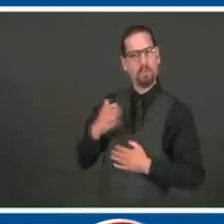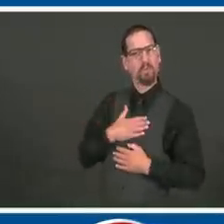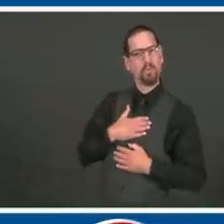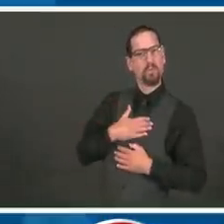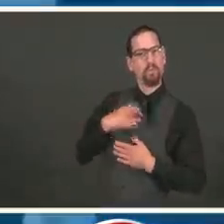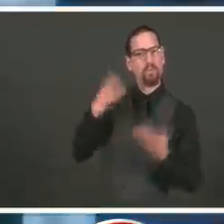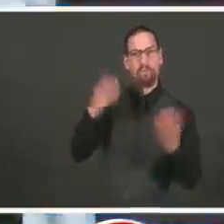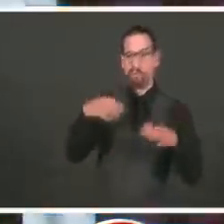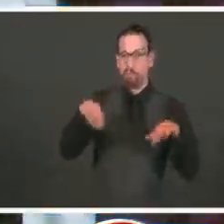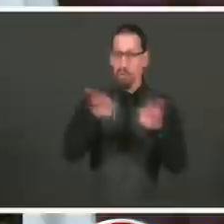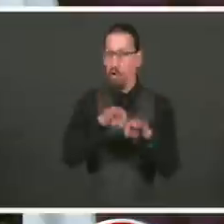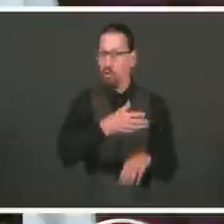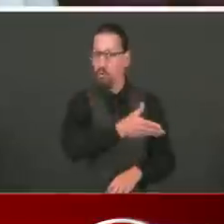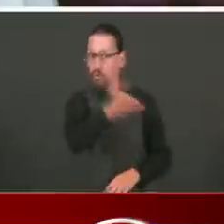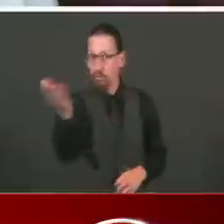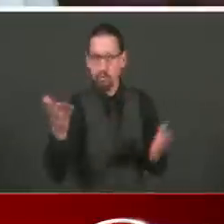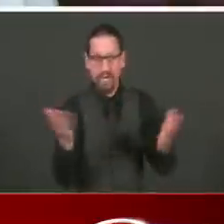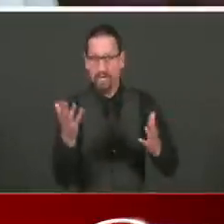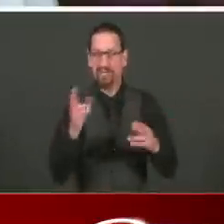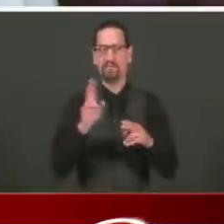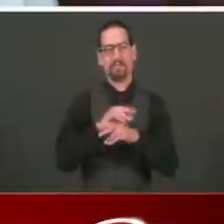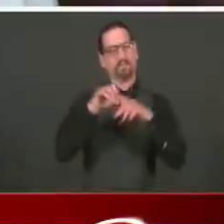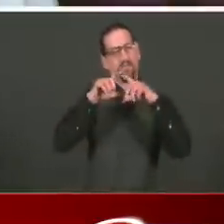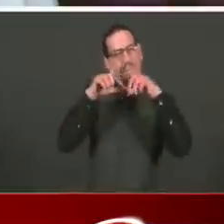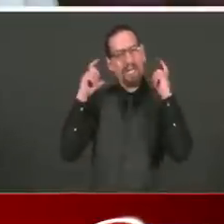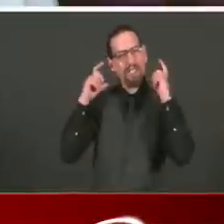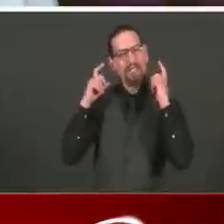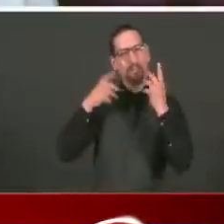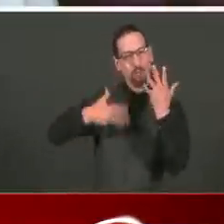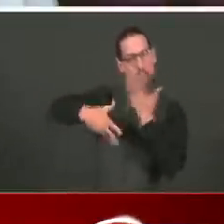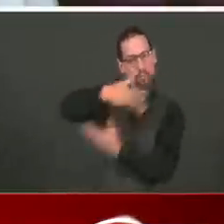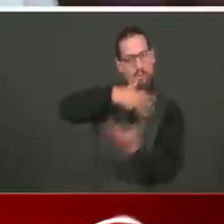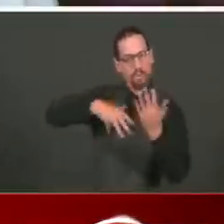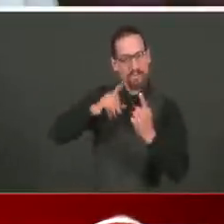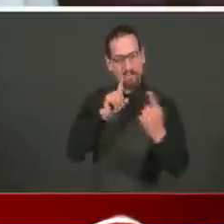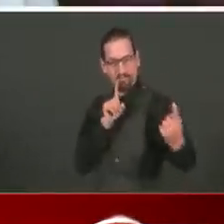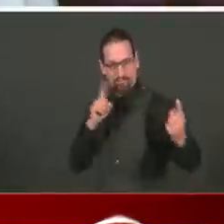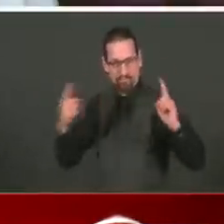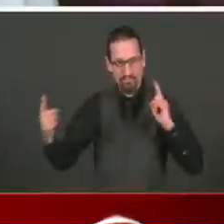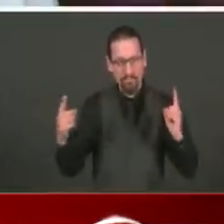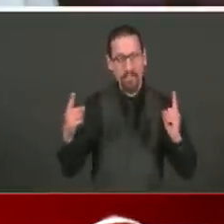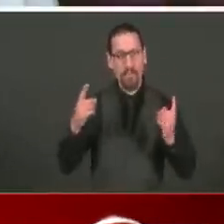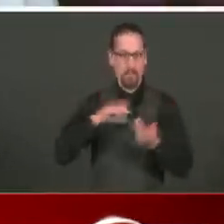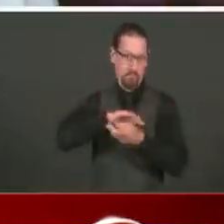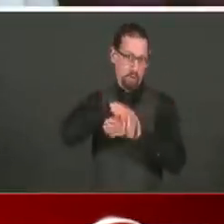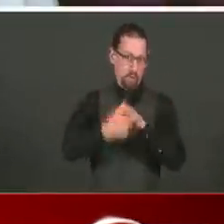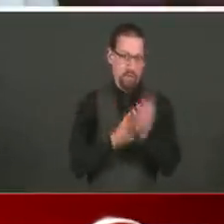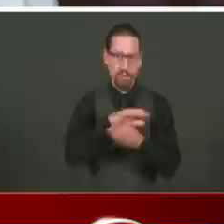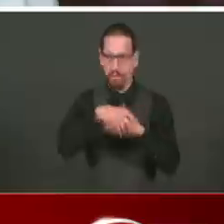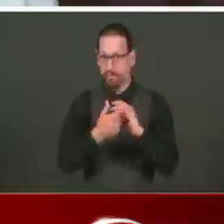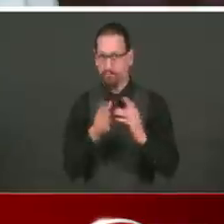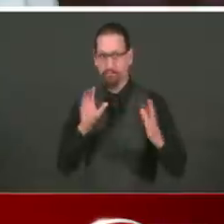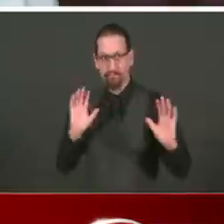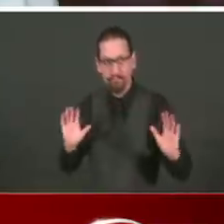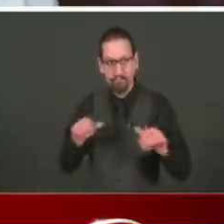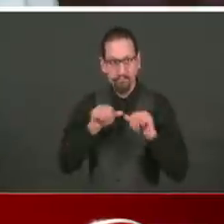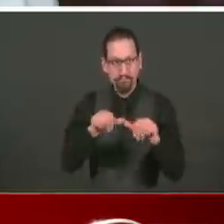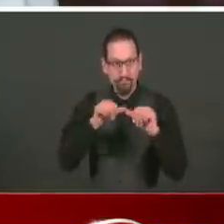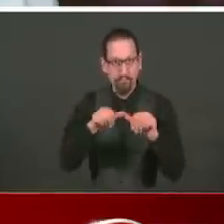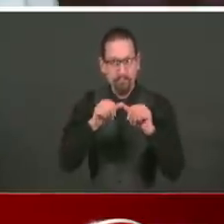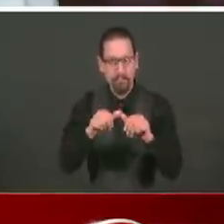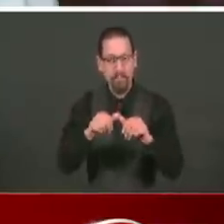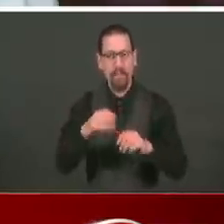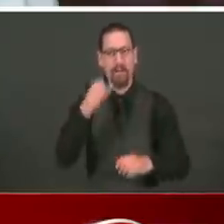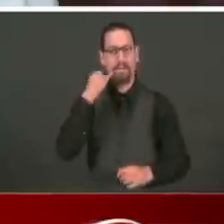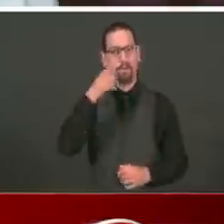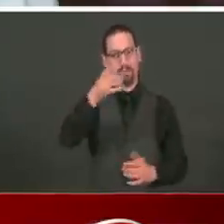your hands, and above all, stay at home if you're sick, because we continue to lose lives every day,